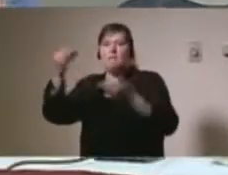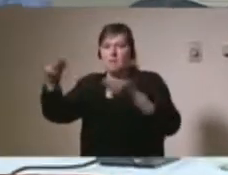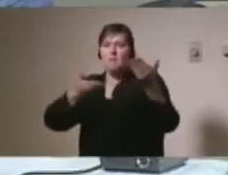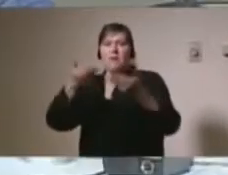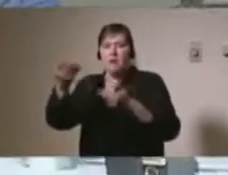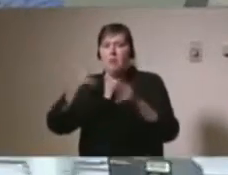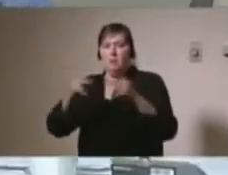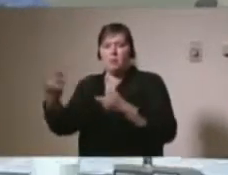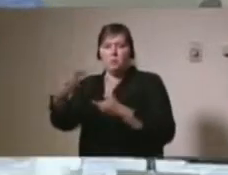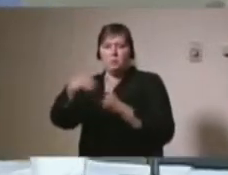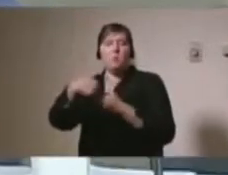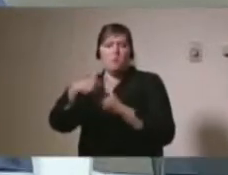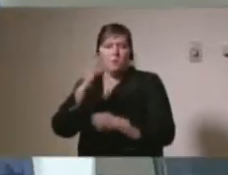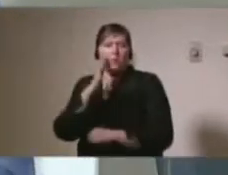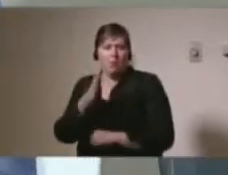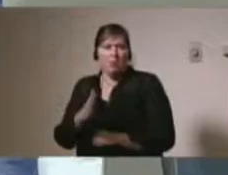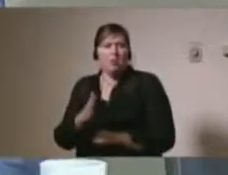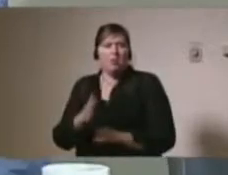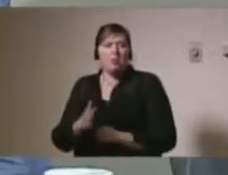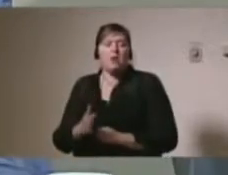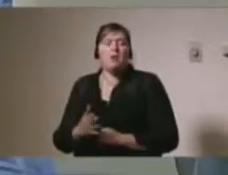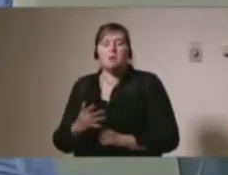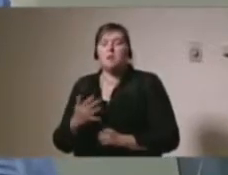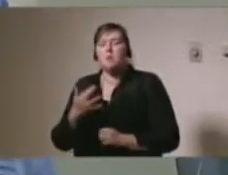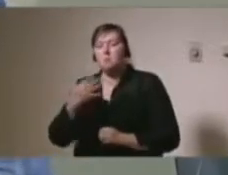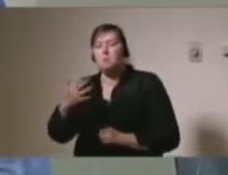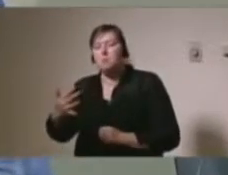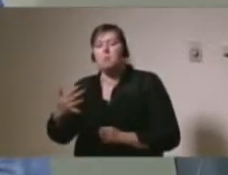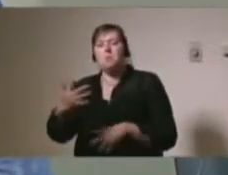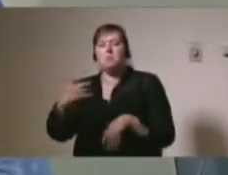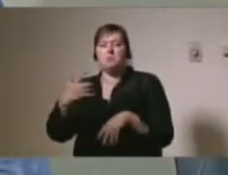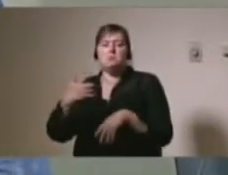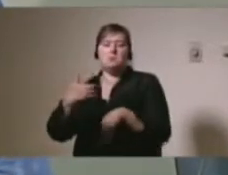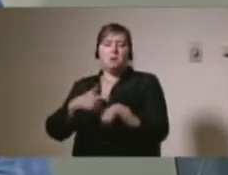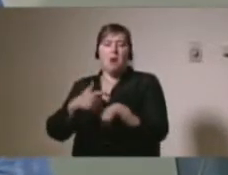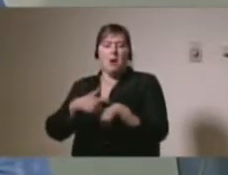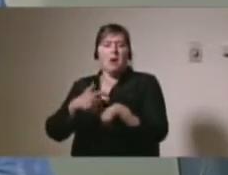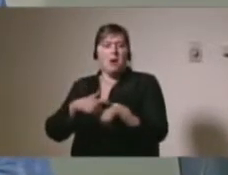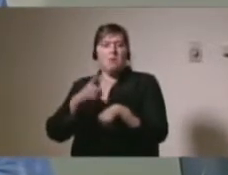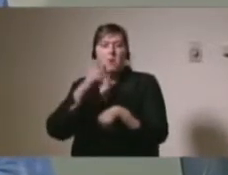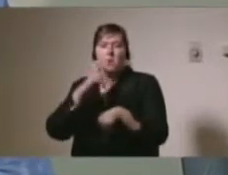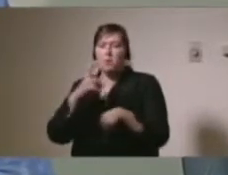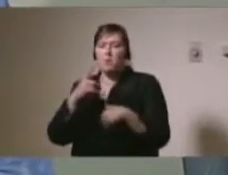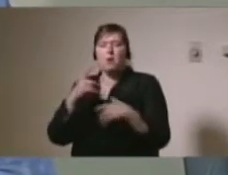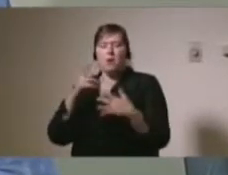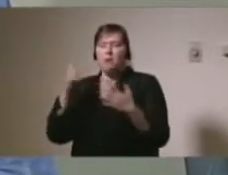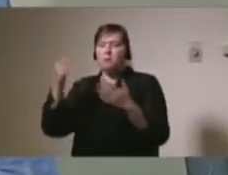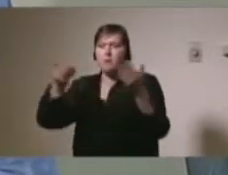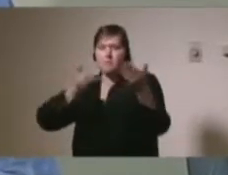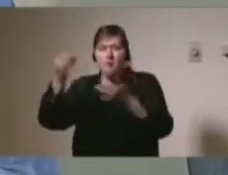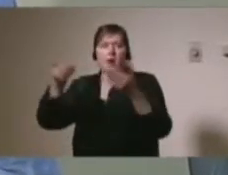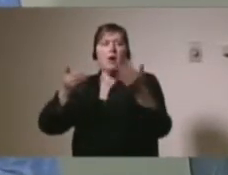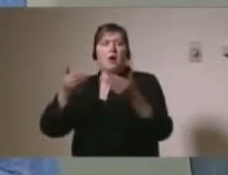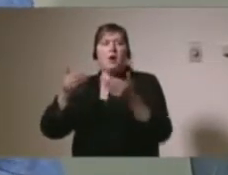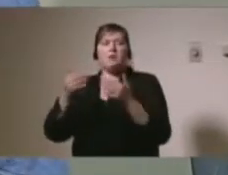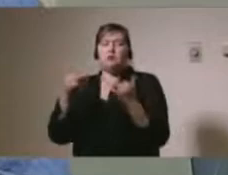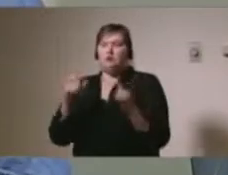conversation. So we'll certainly get there and try to organize as many people as we can around this particular issue.